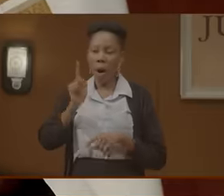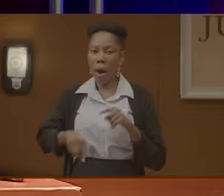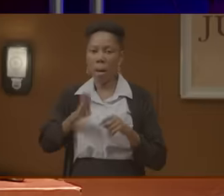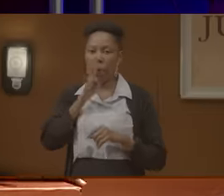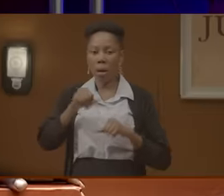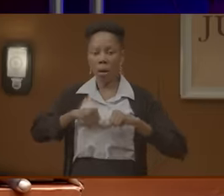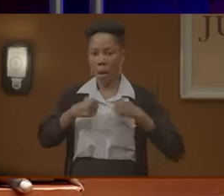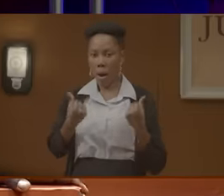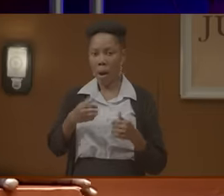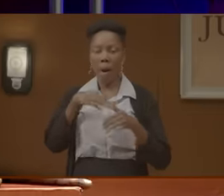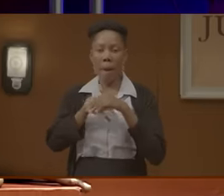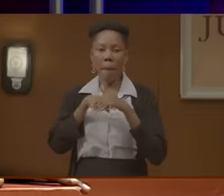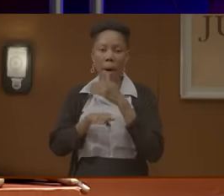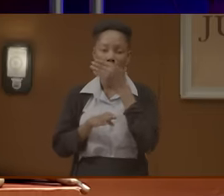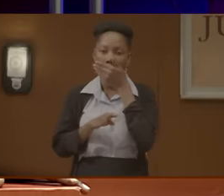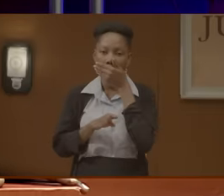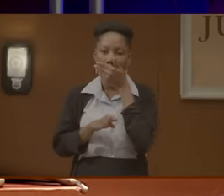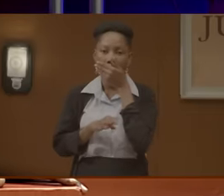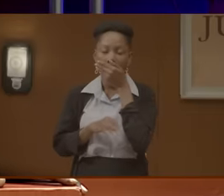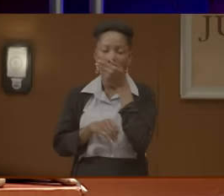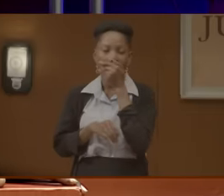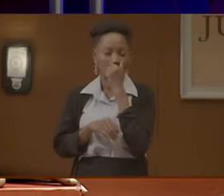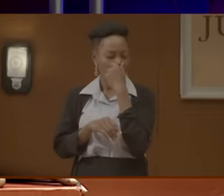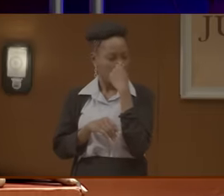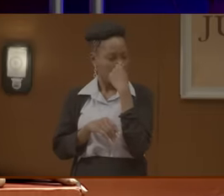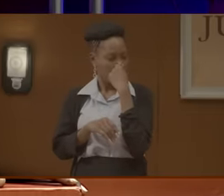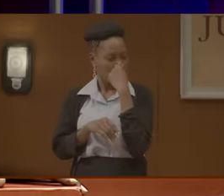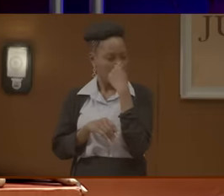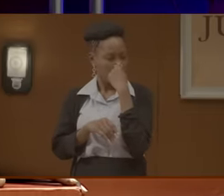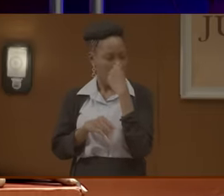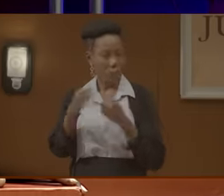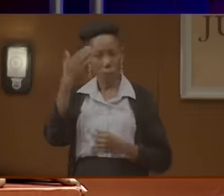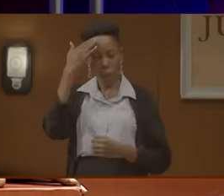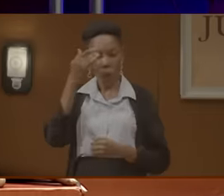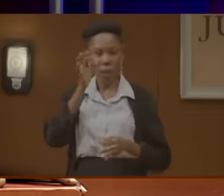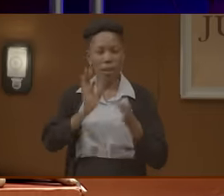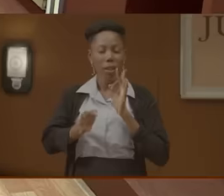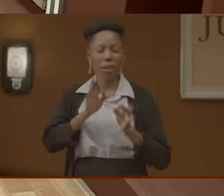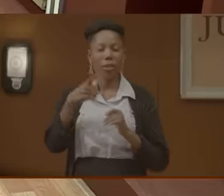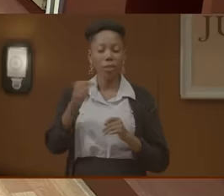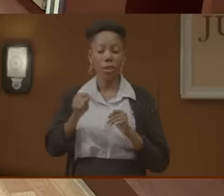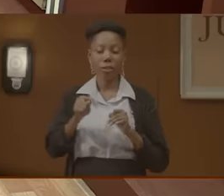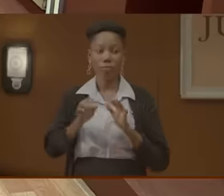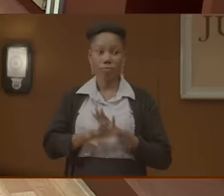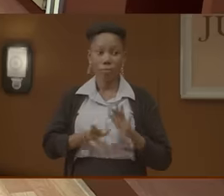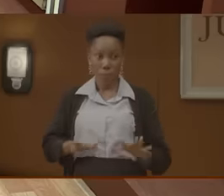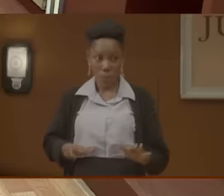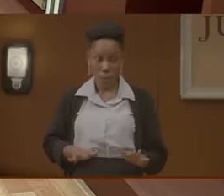children. Do you understand what I'm saying? Even if the children are in your custody, nobody with